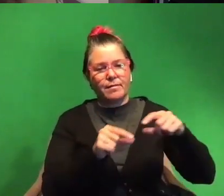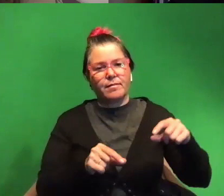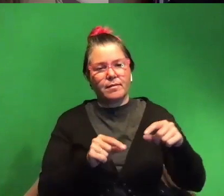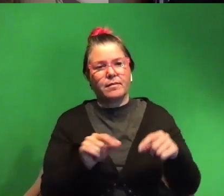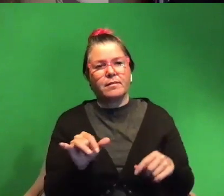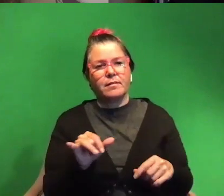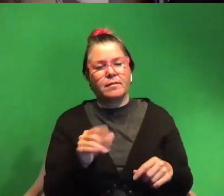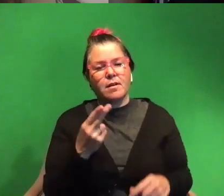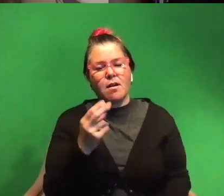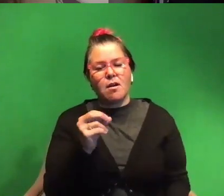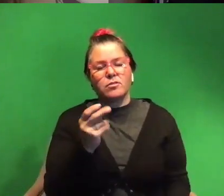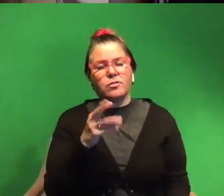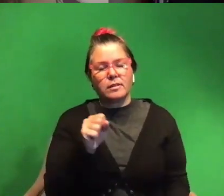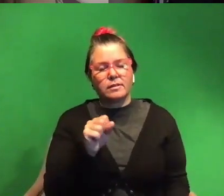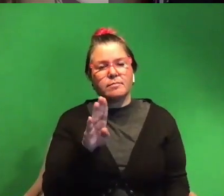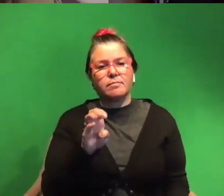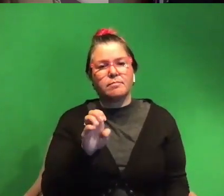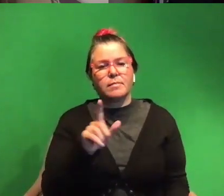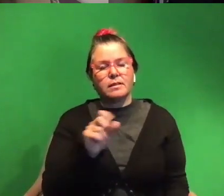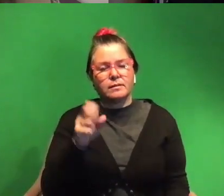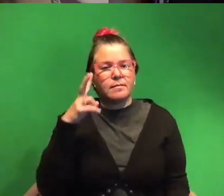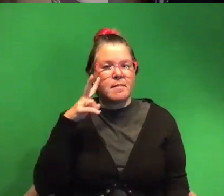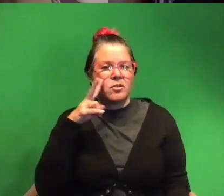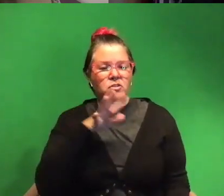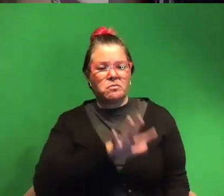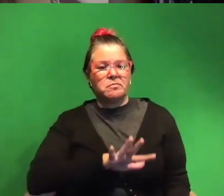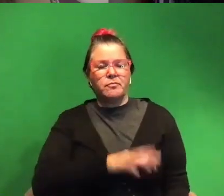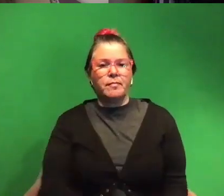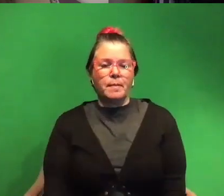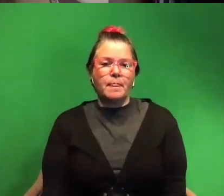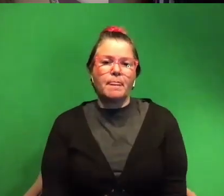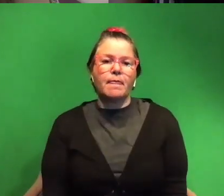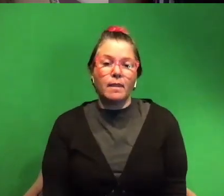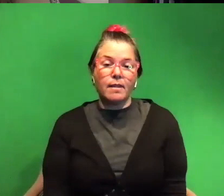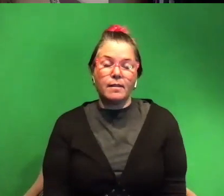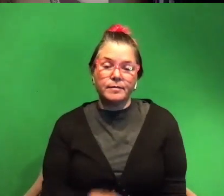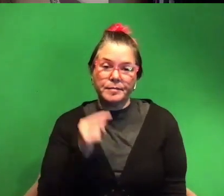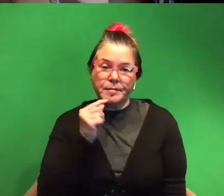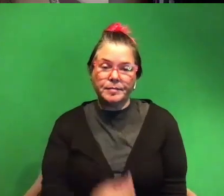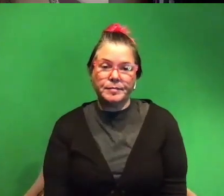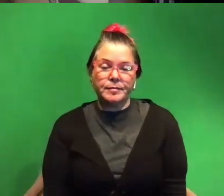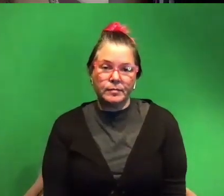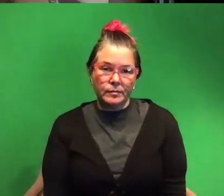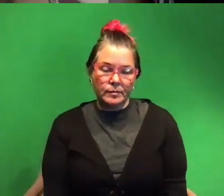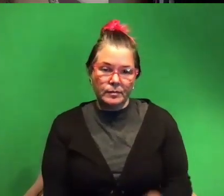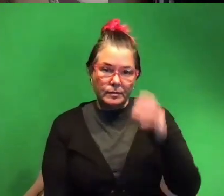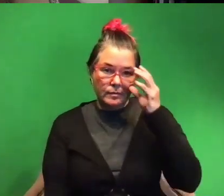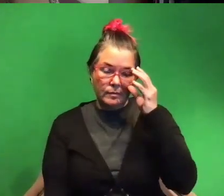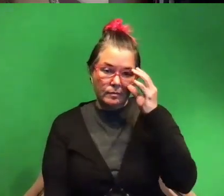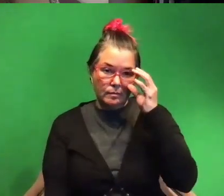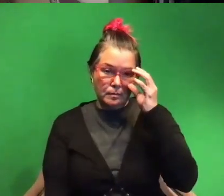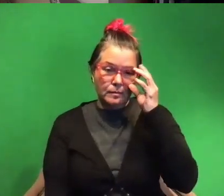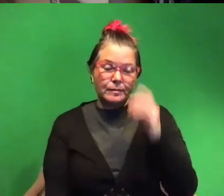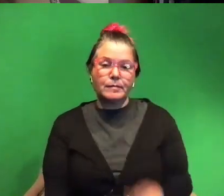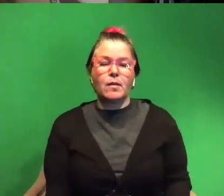like Honduras and Belize and Mexico. Yeah, no, that's really cool. And we did have a question back